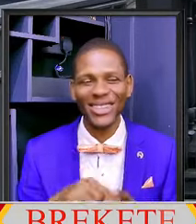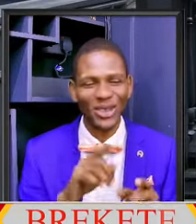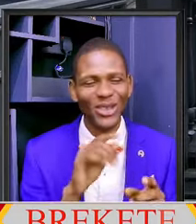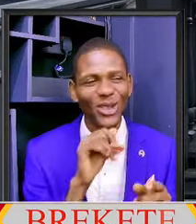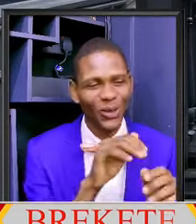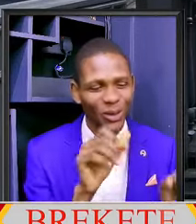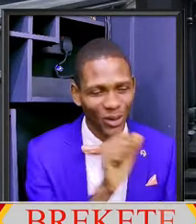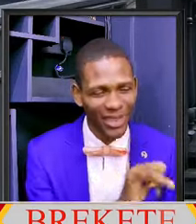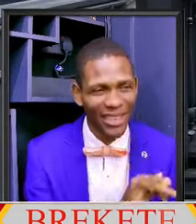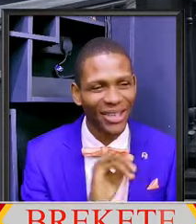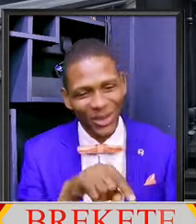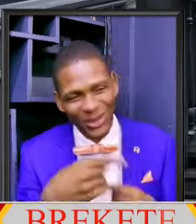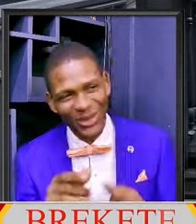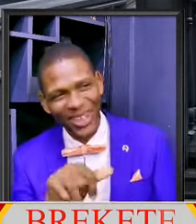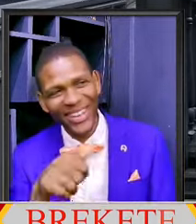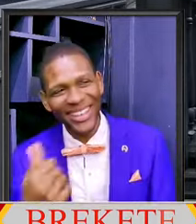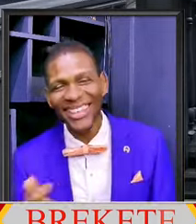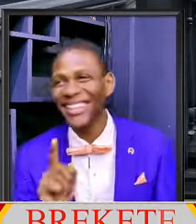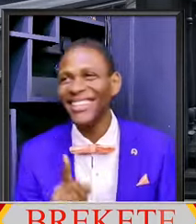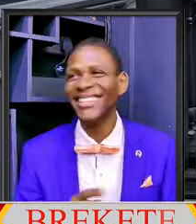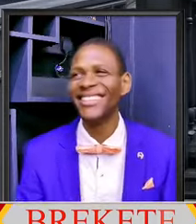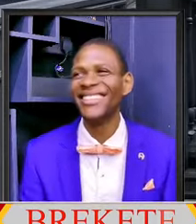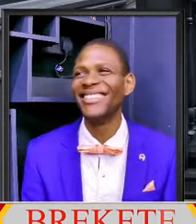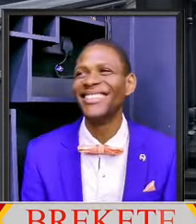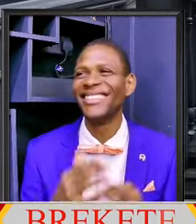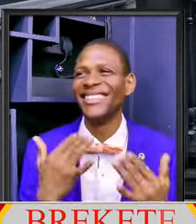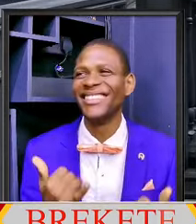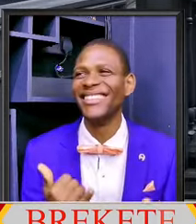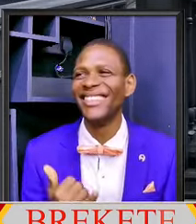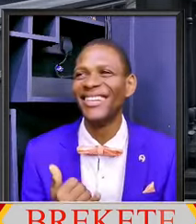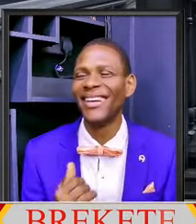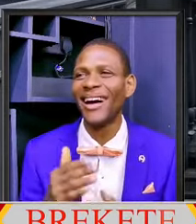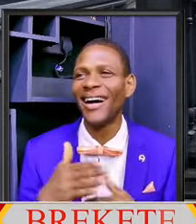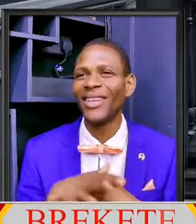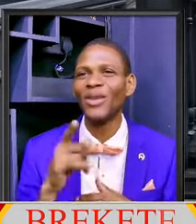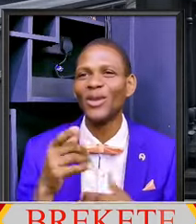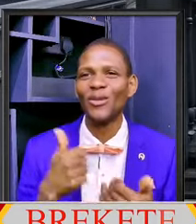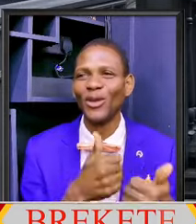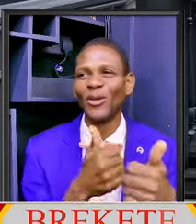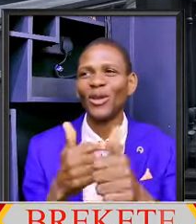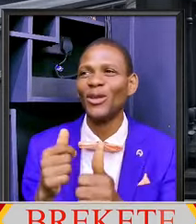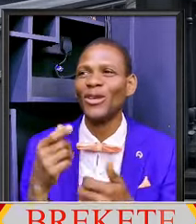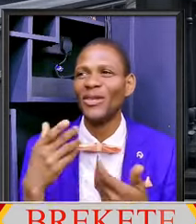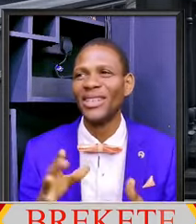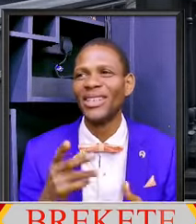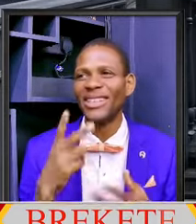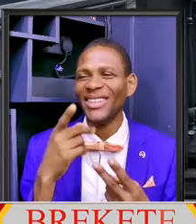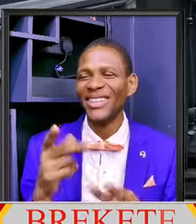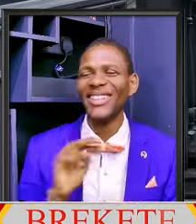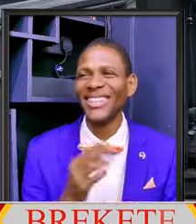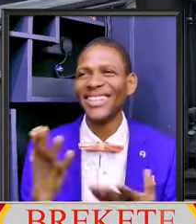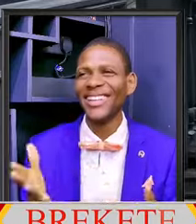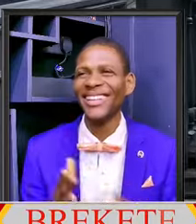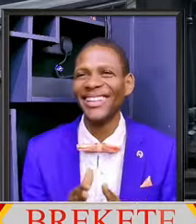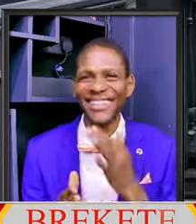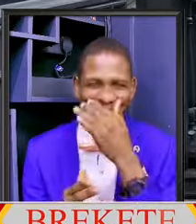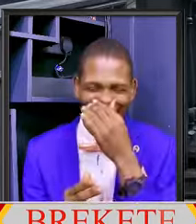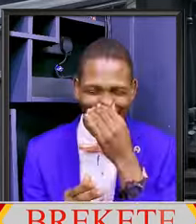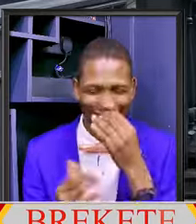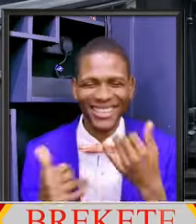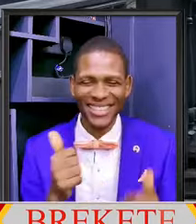working, I'll go to the other one. Now, after you don't follow, finish. See us here. Let's appreciate her.